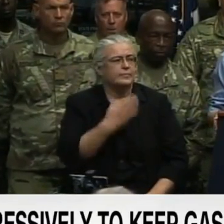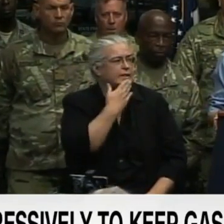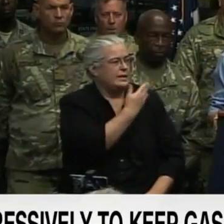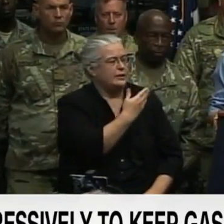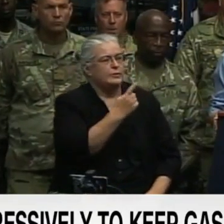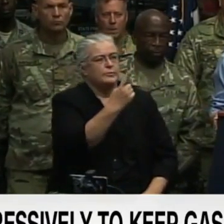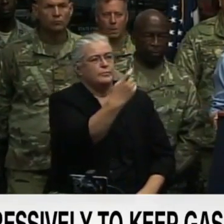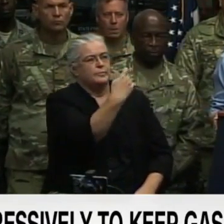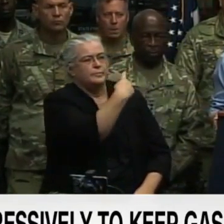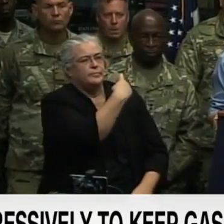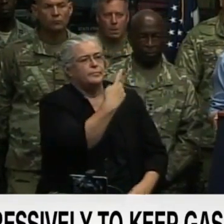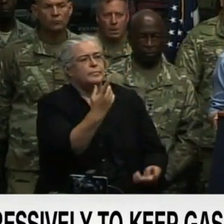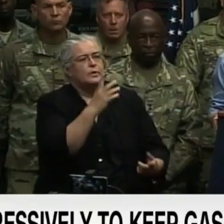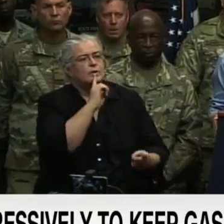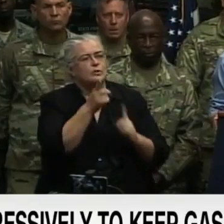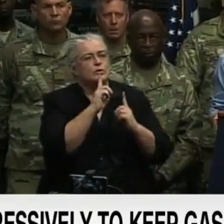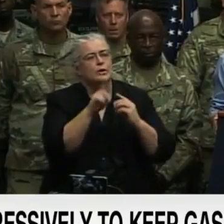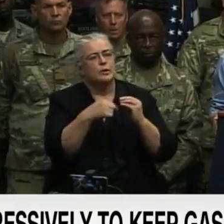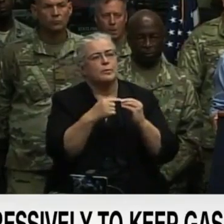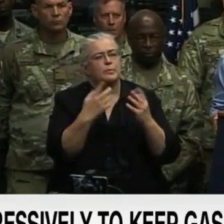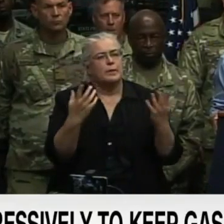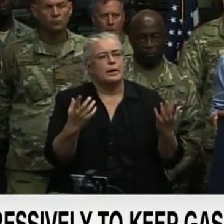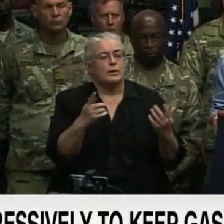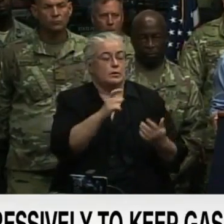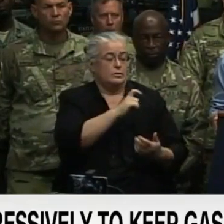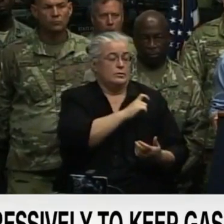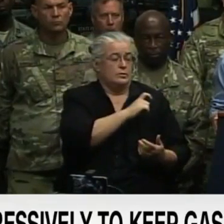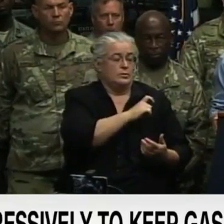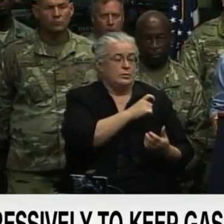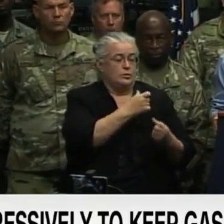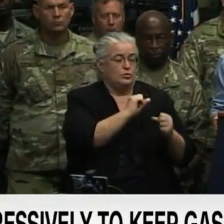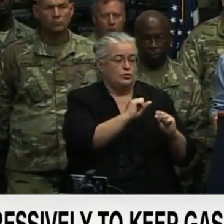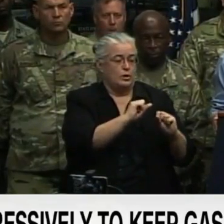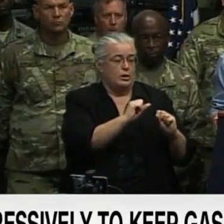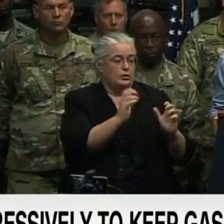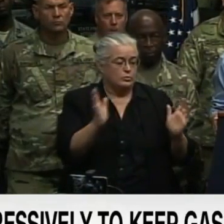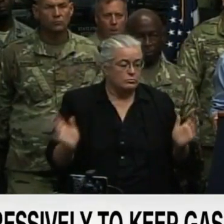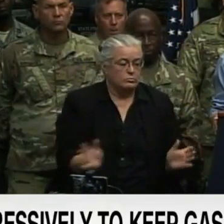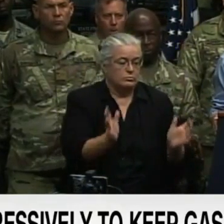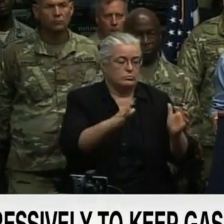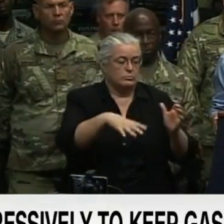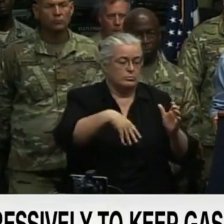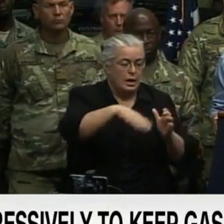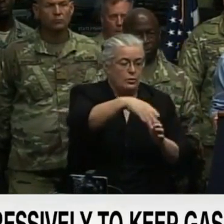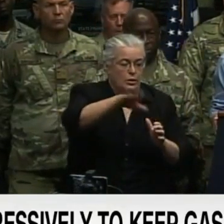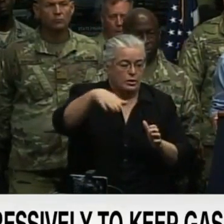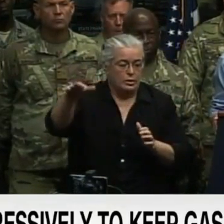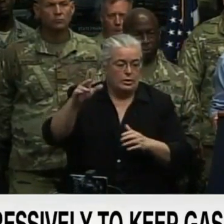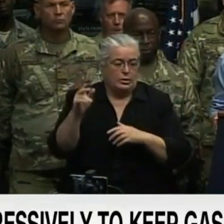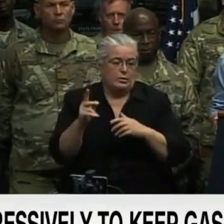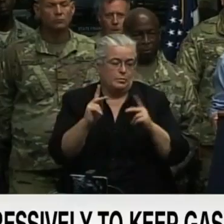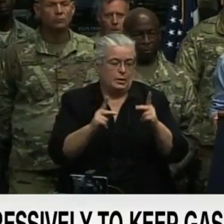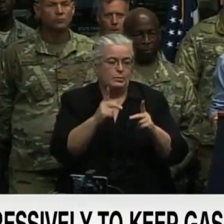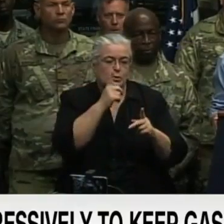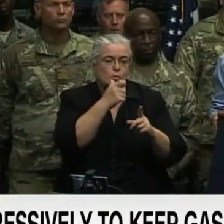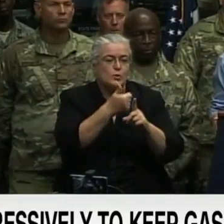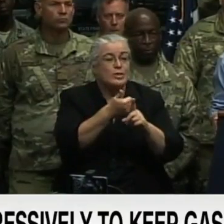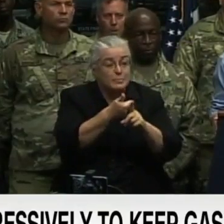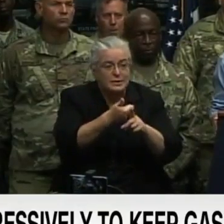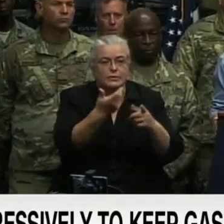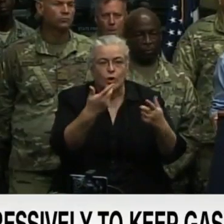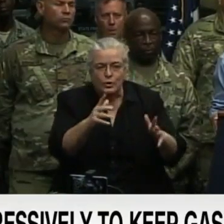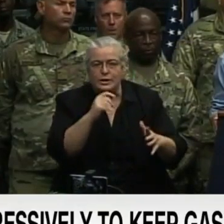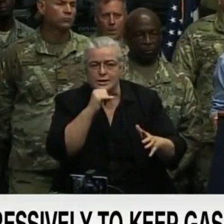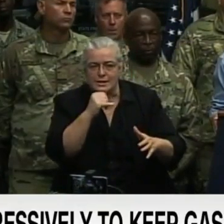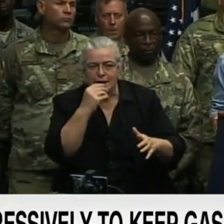Governor, can you talk a little bit about the efforts by law enforcement to evacuate the homeless in some of these heavily impacted or expected heavily impacted